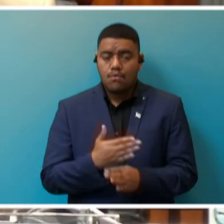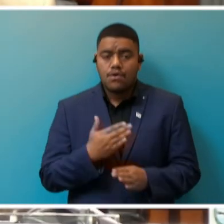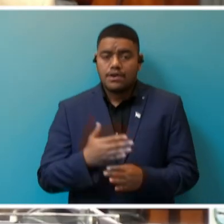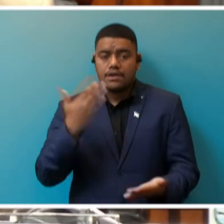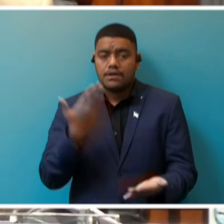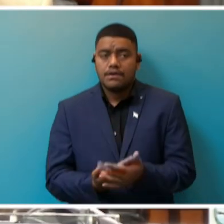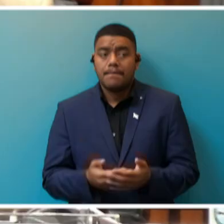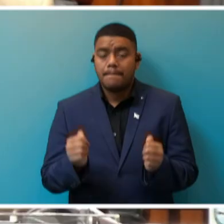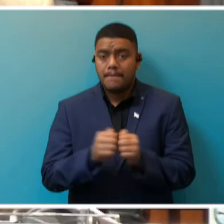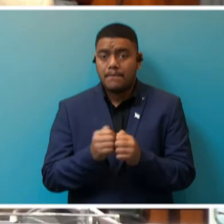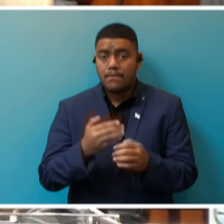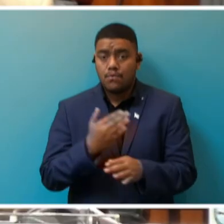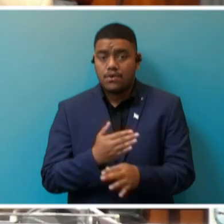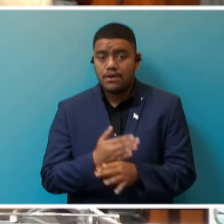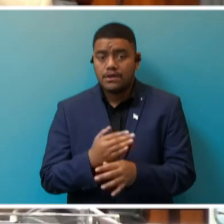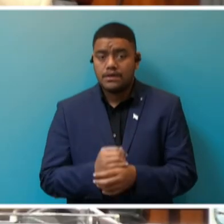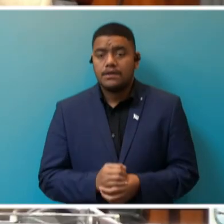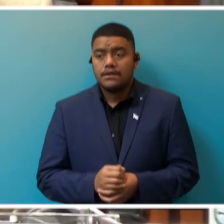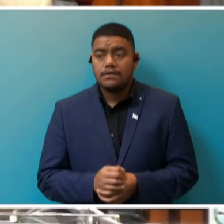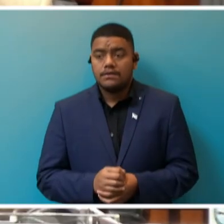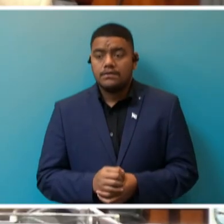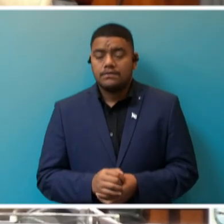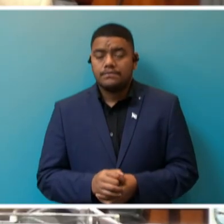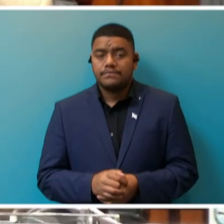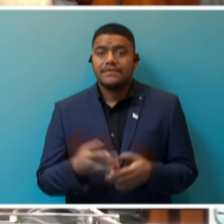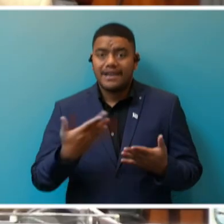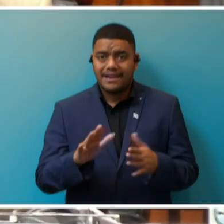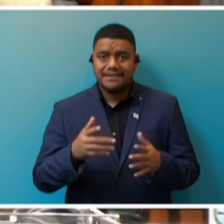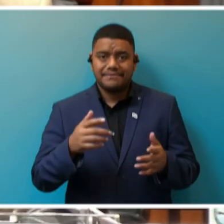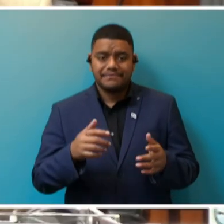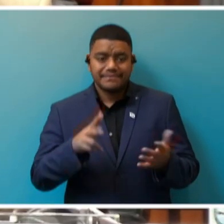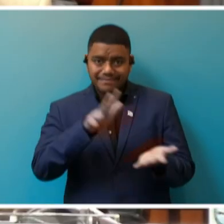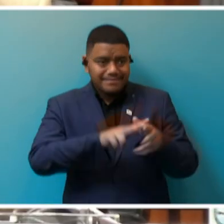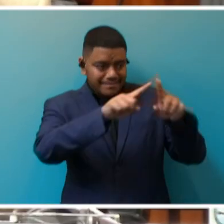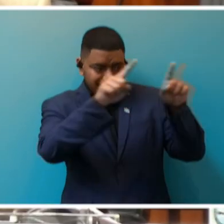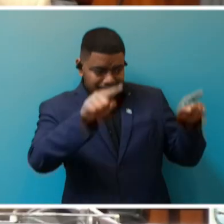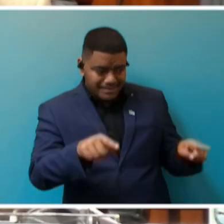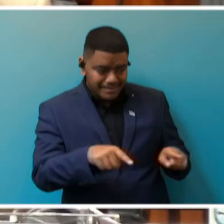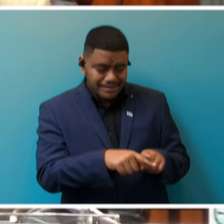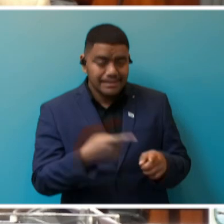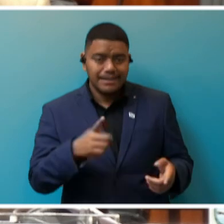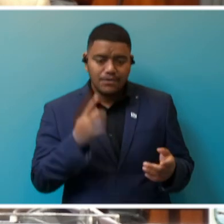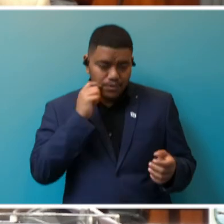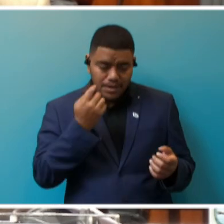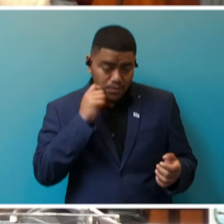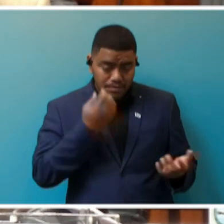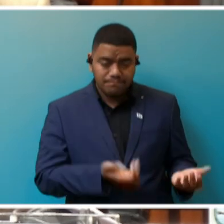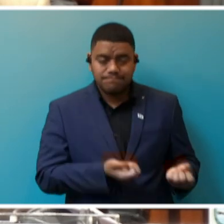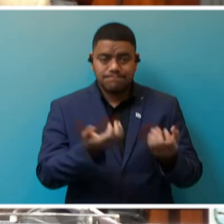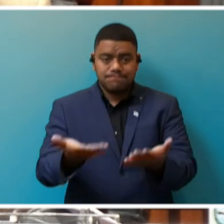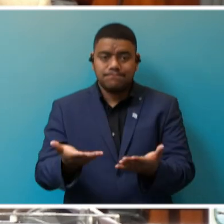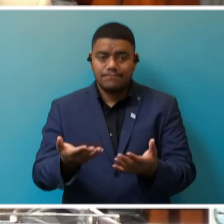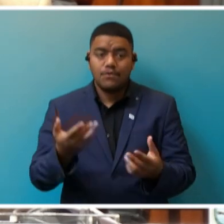the paperwork, the declaration, as well as the notice that will go in the Gazette with